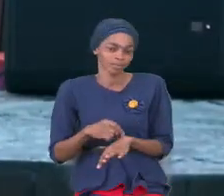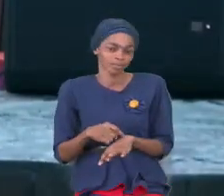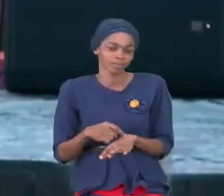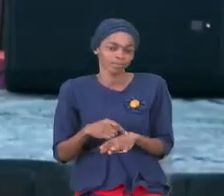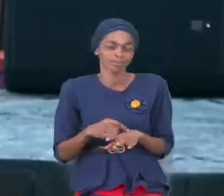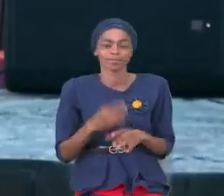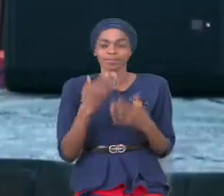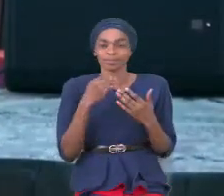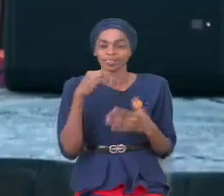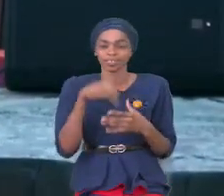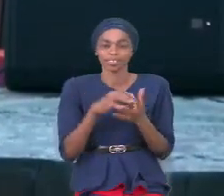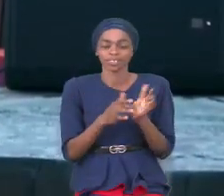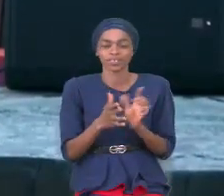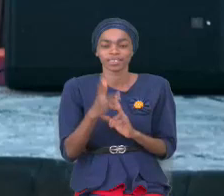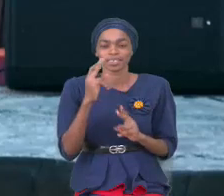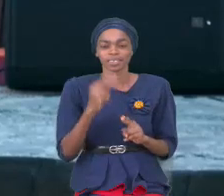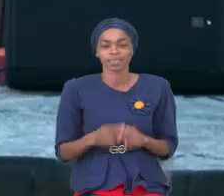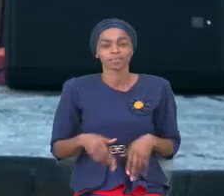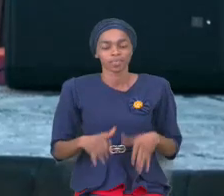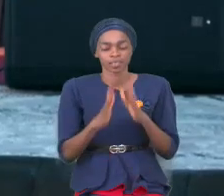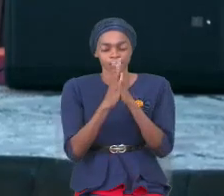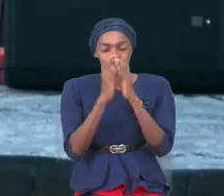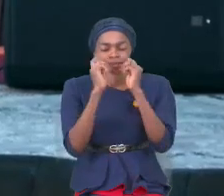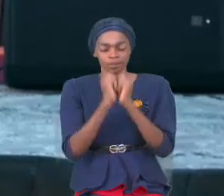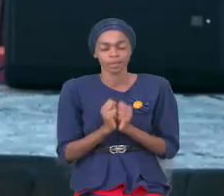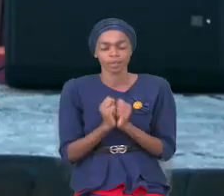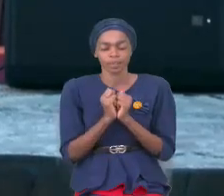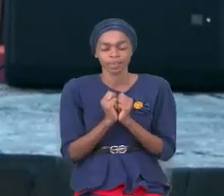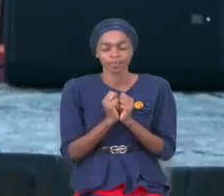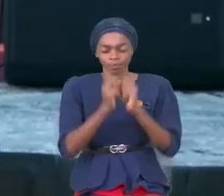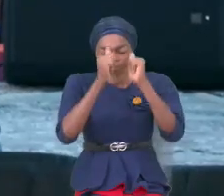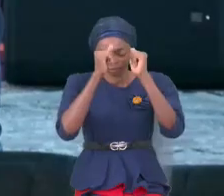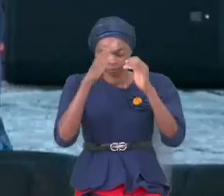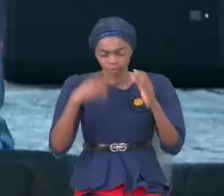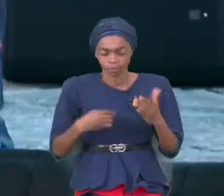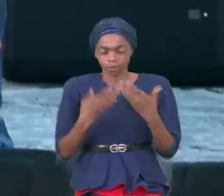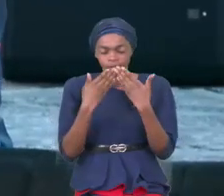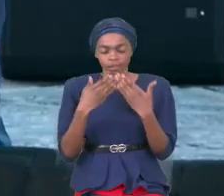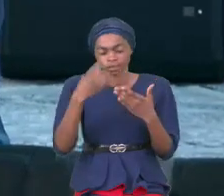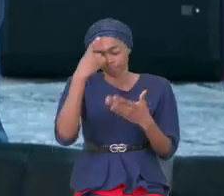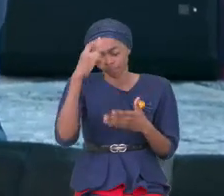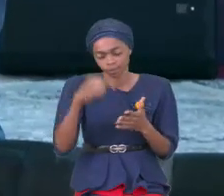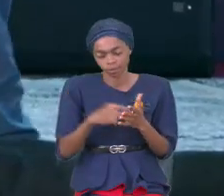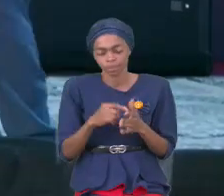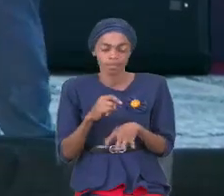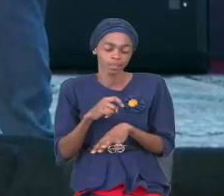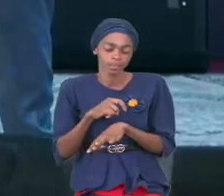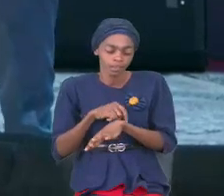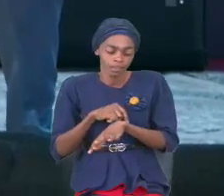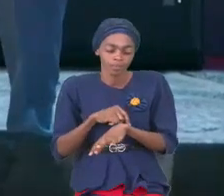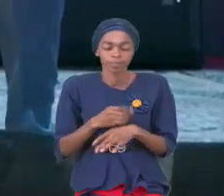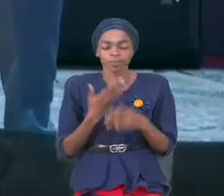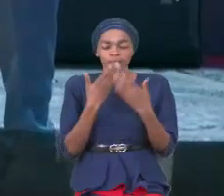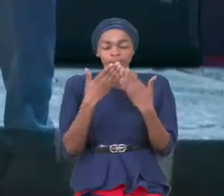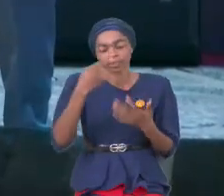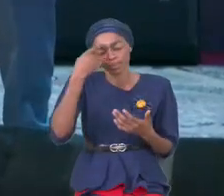Jesus' name. Let's have a word of prayer together. Father, we thank you for this session. Thank you